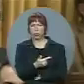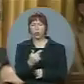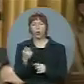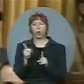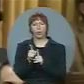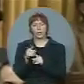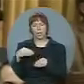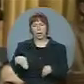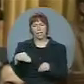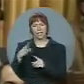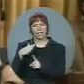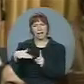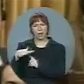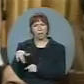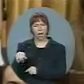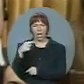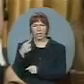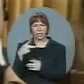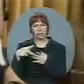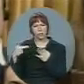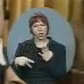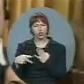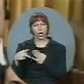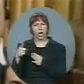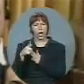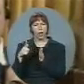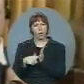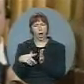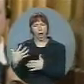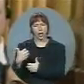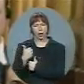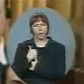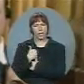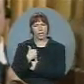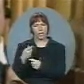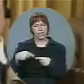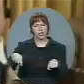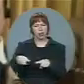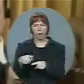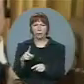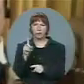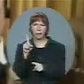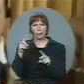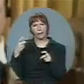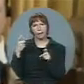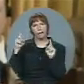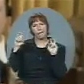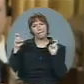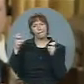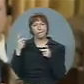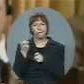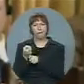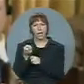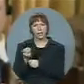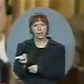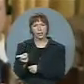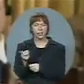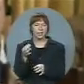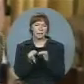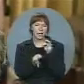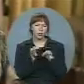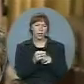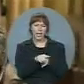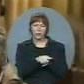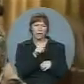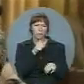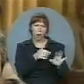by this House a joke. The court system shouldn't be manipulated, and no bill passed in the House of Commons is ever a joke. When will